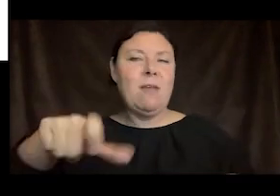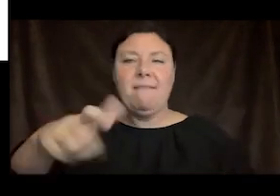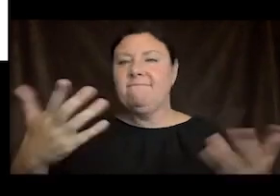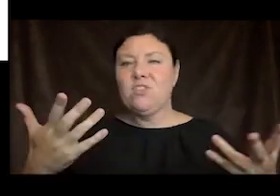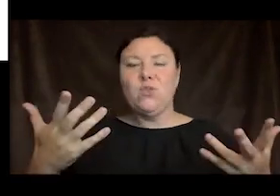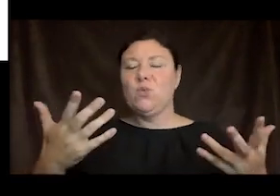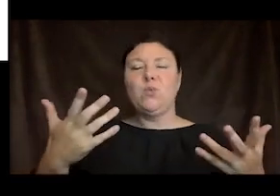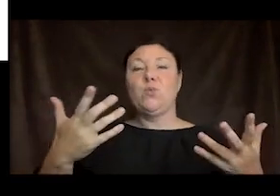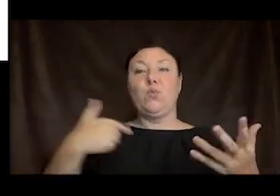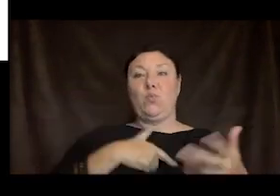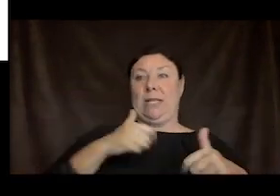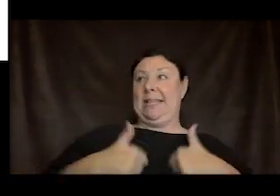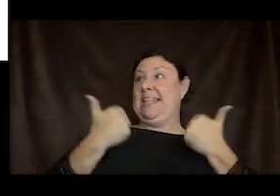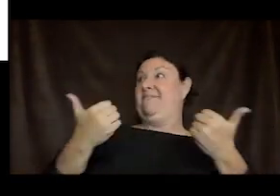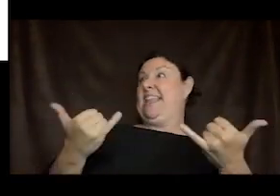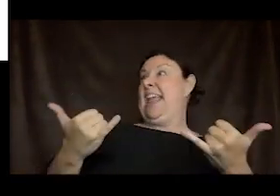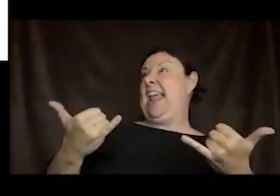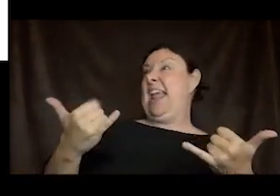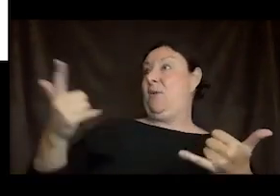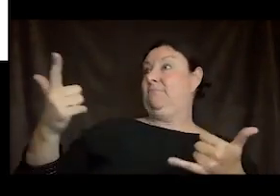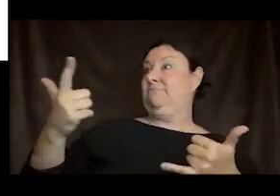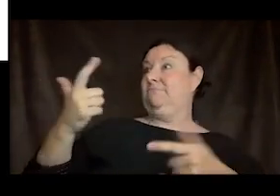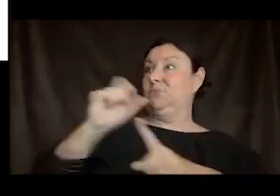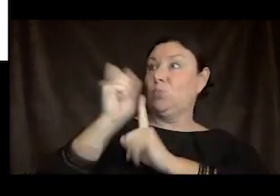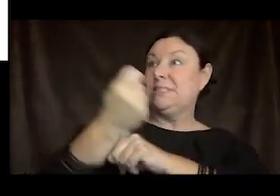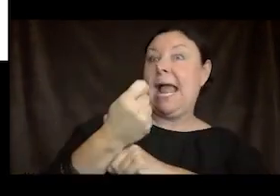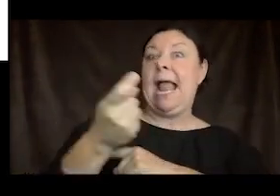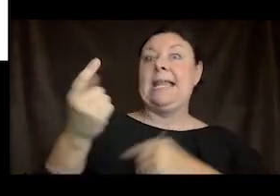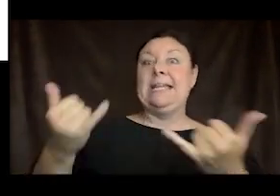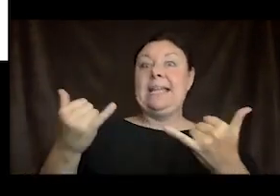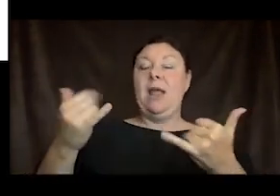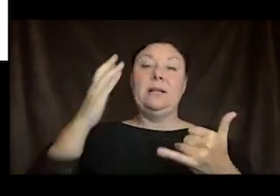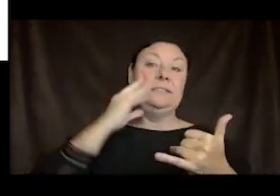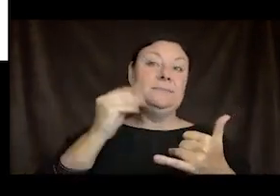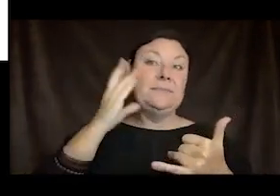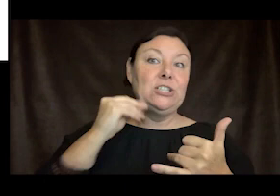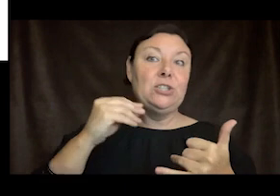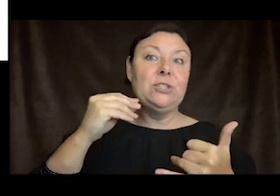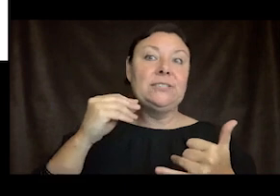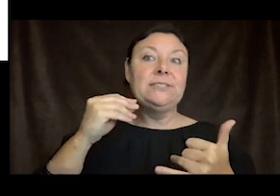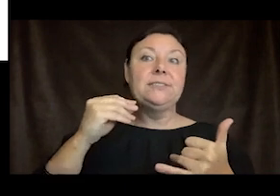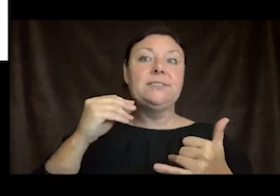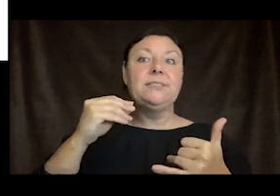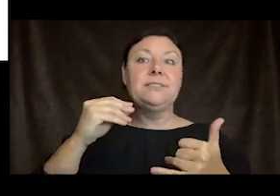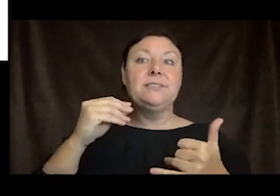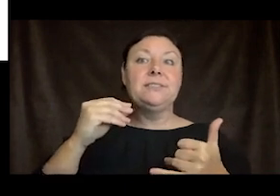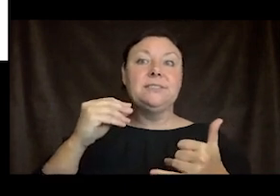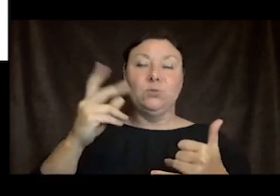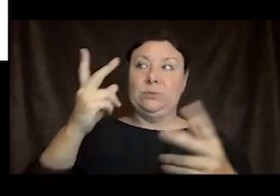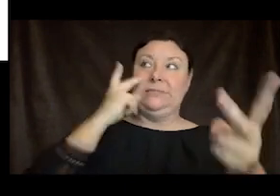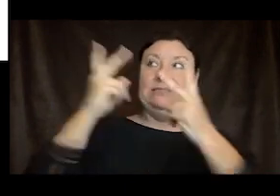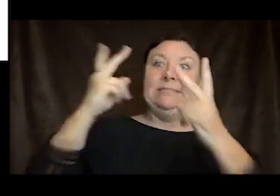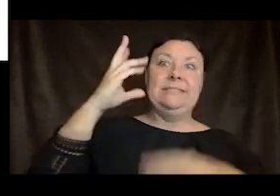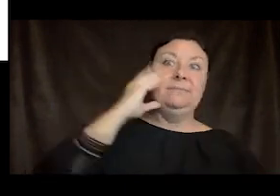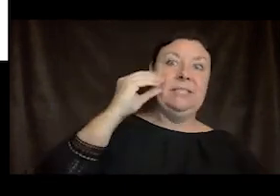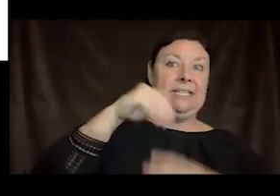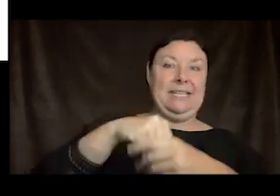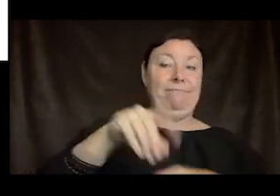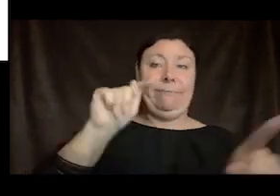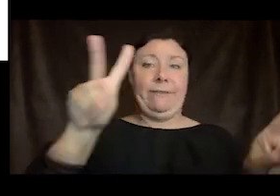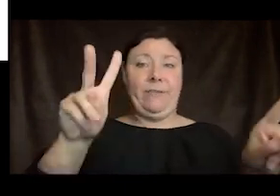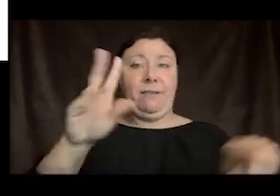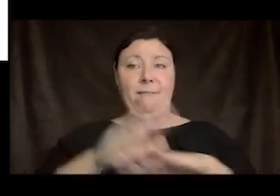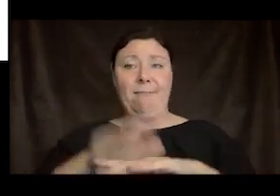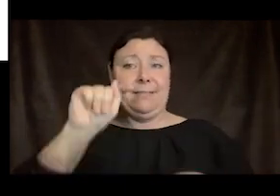where the experiences of those who are living racialized experiences is coming right into our